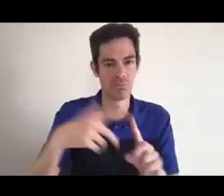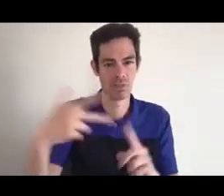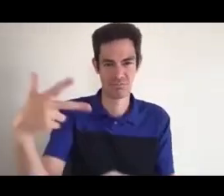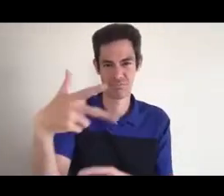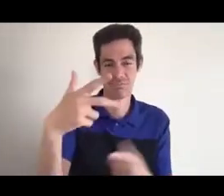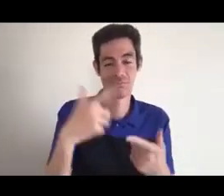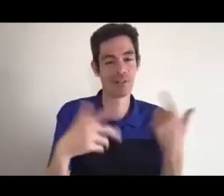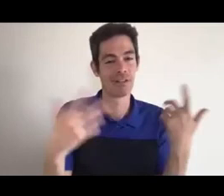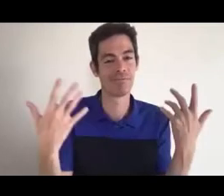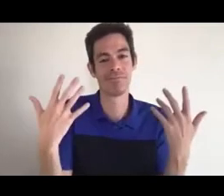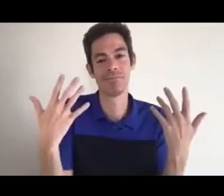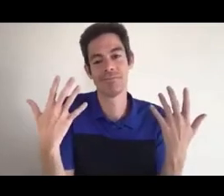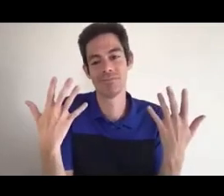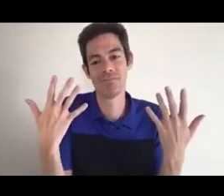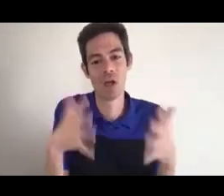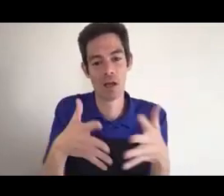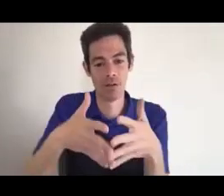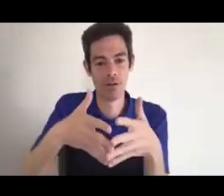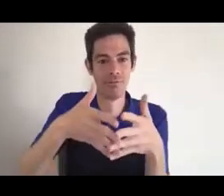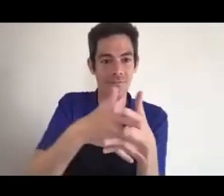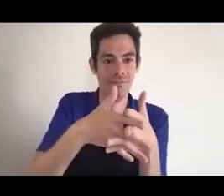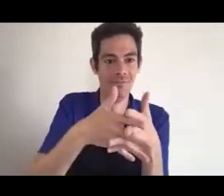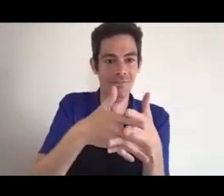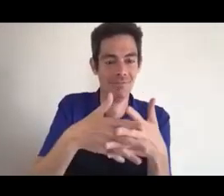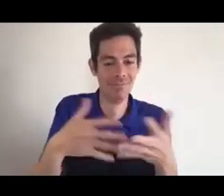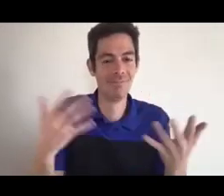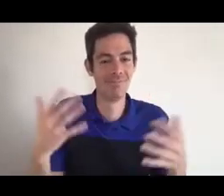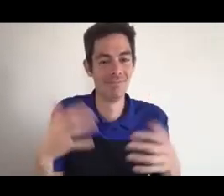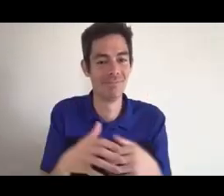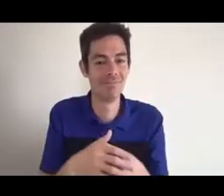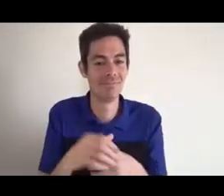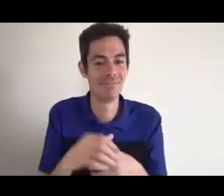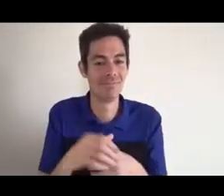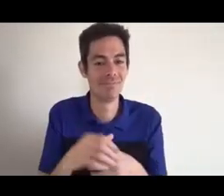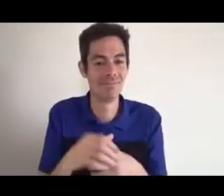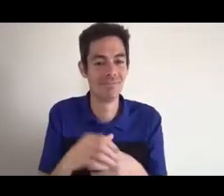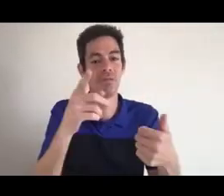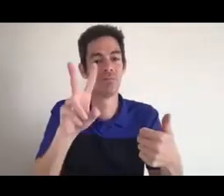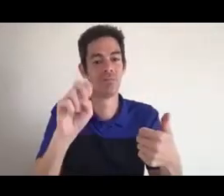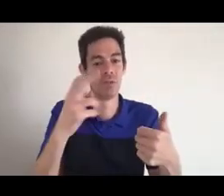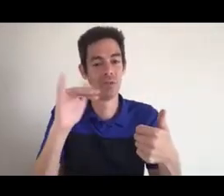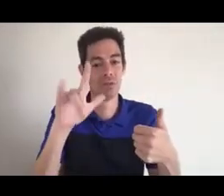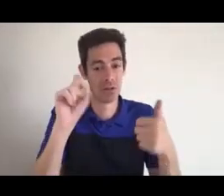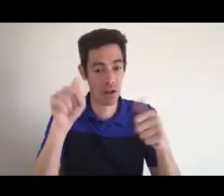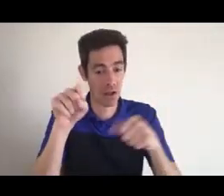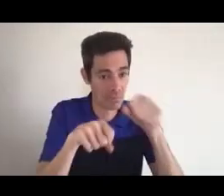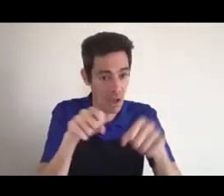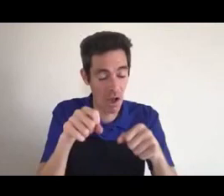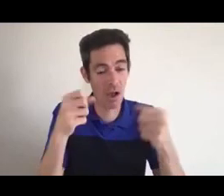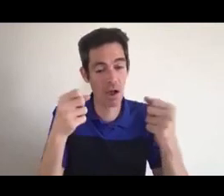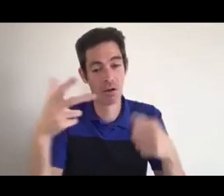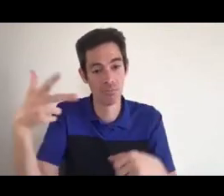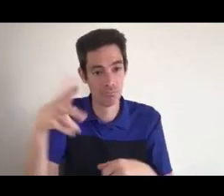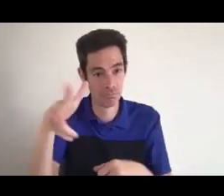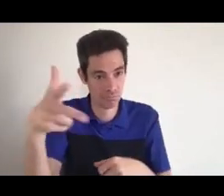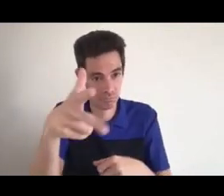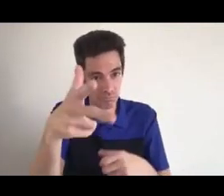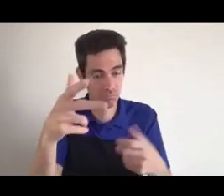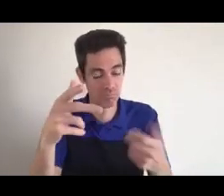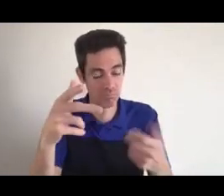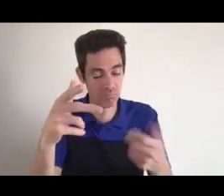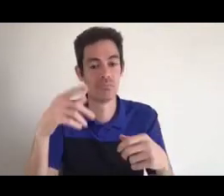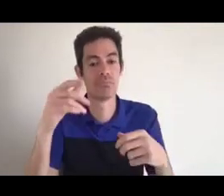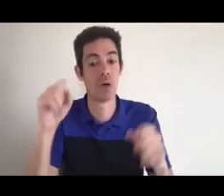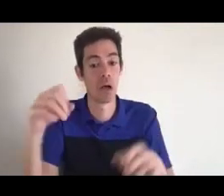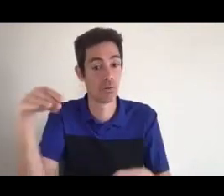be the B hand shape or closed 5 hand shape. However, it's already been ingrained in our language, but vehicle could be